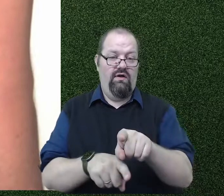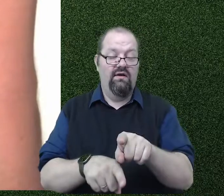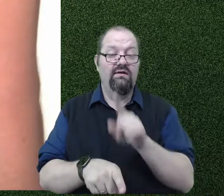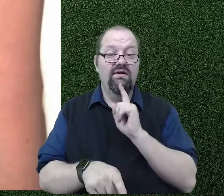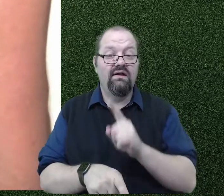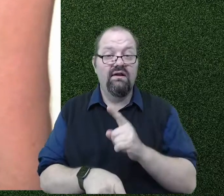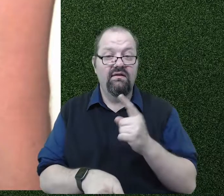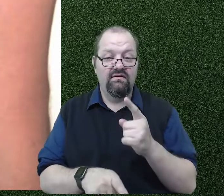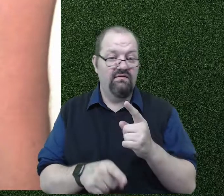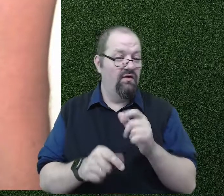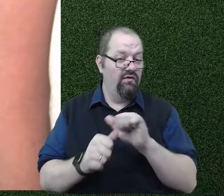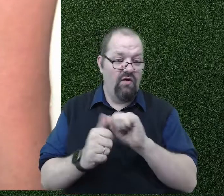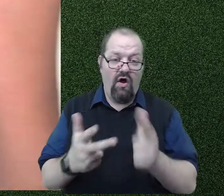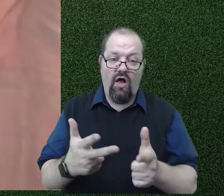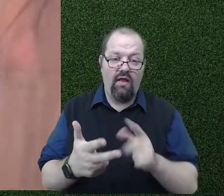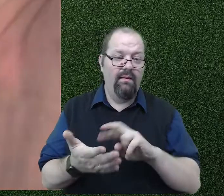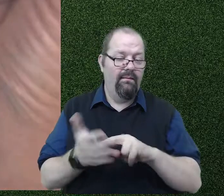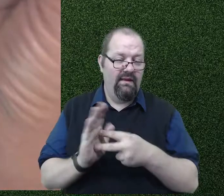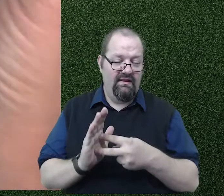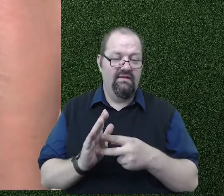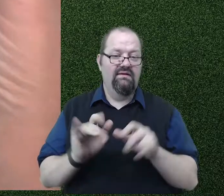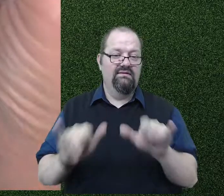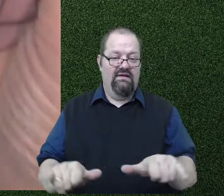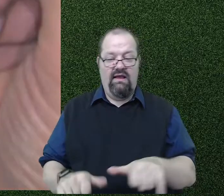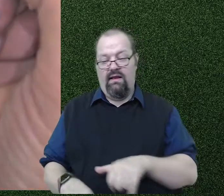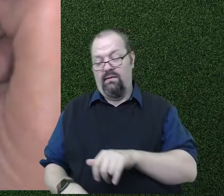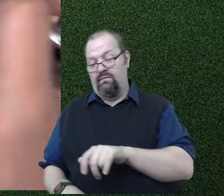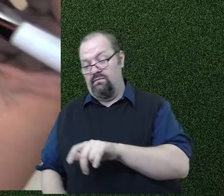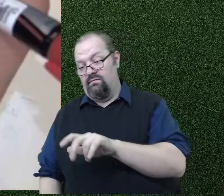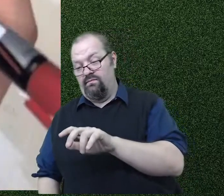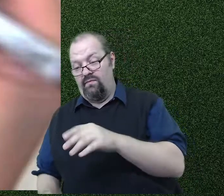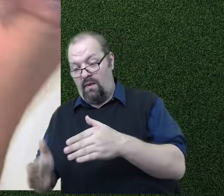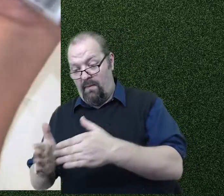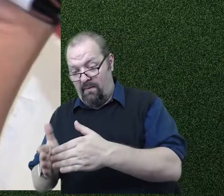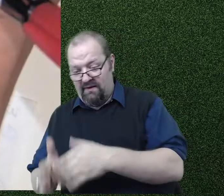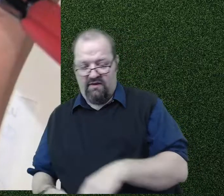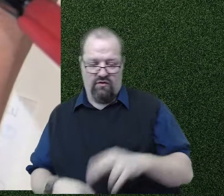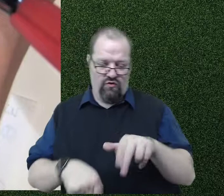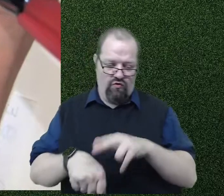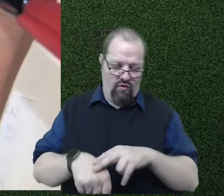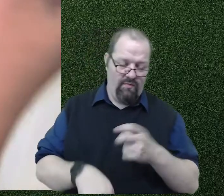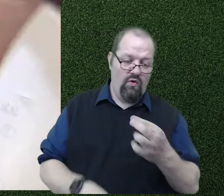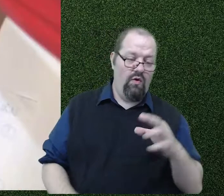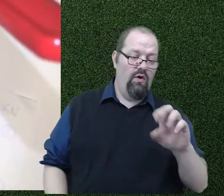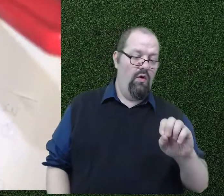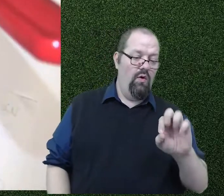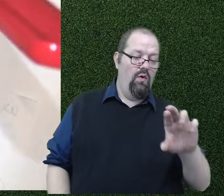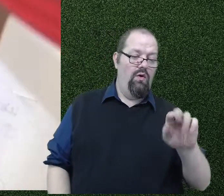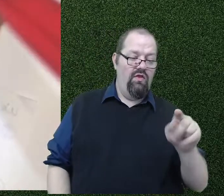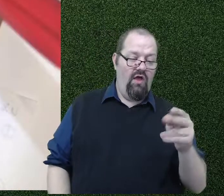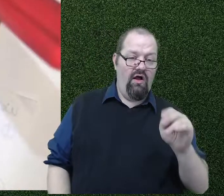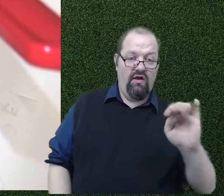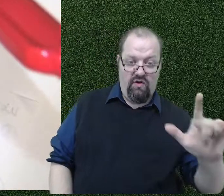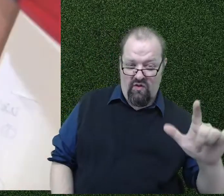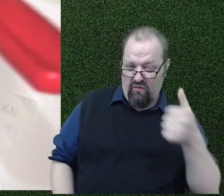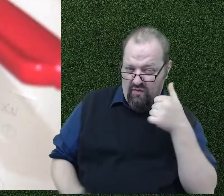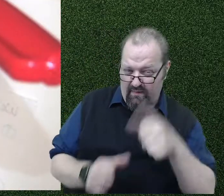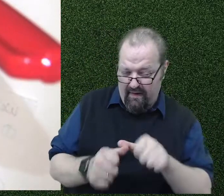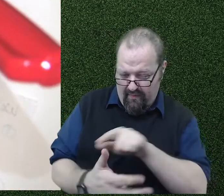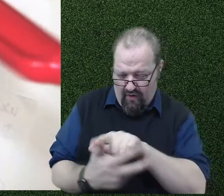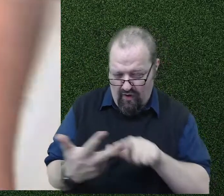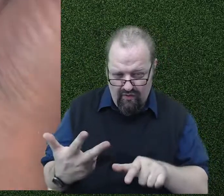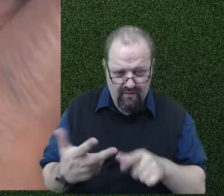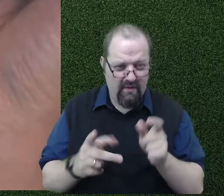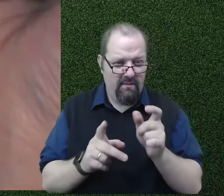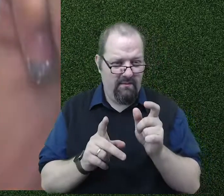all mean the same thing, 90 degrees. The part of u that goes that way is there, calling